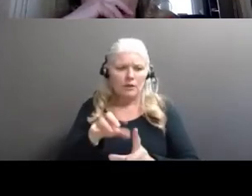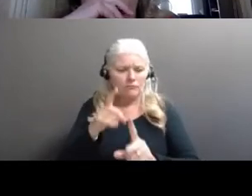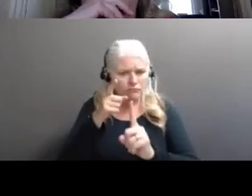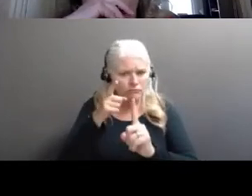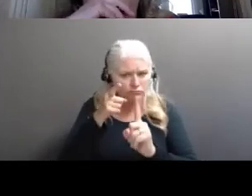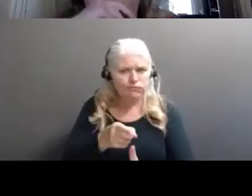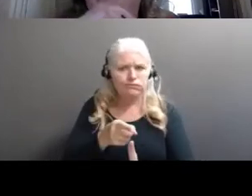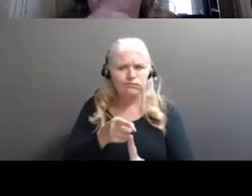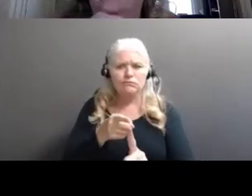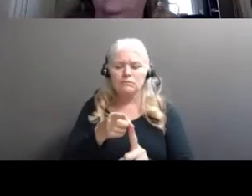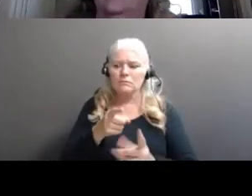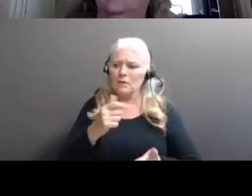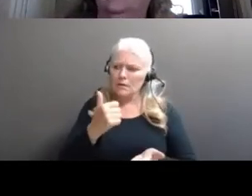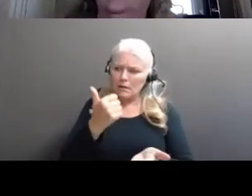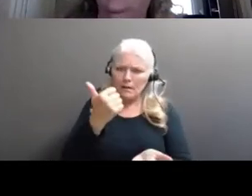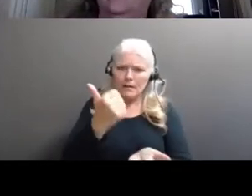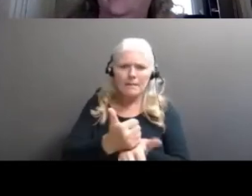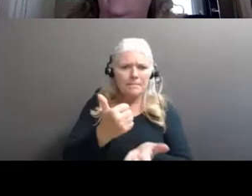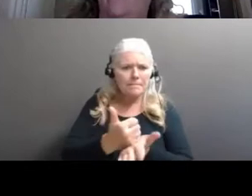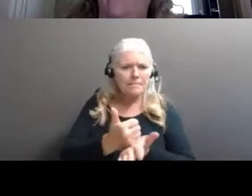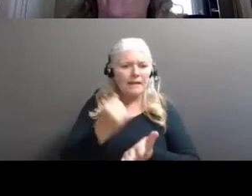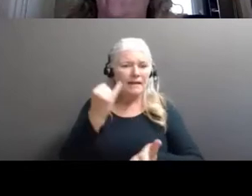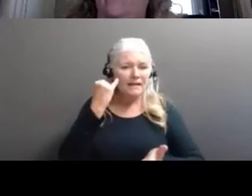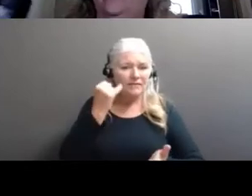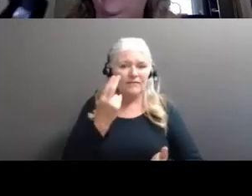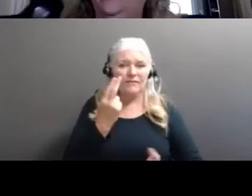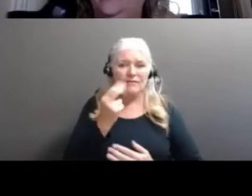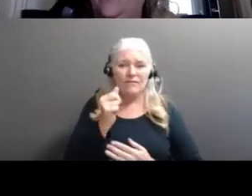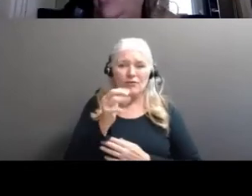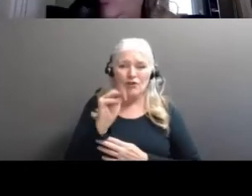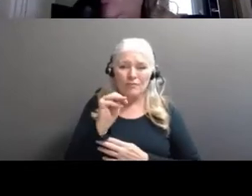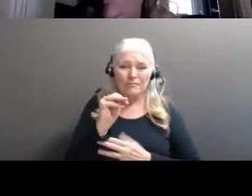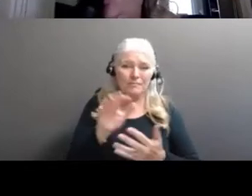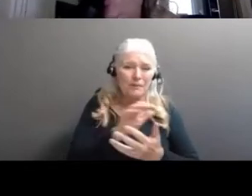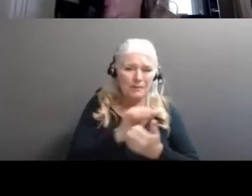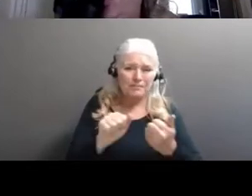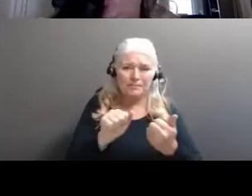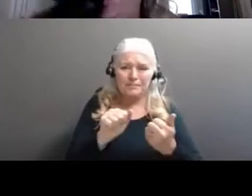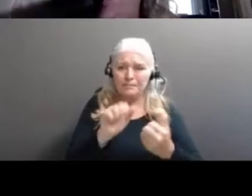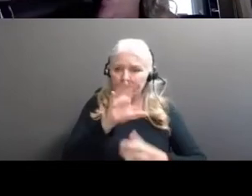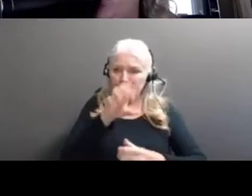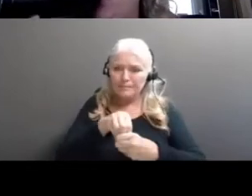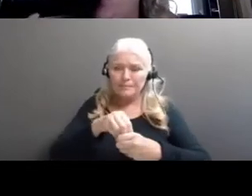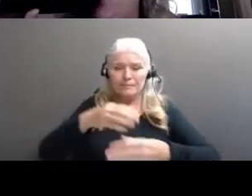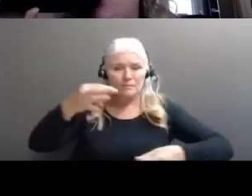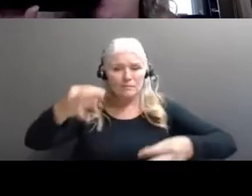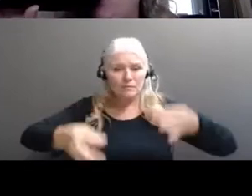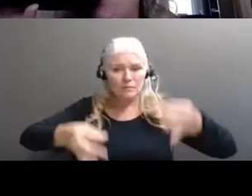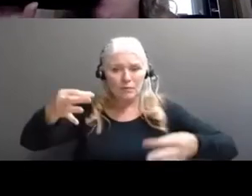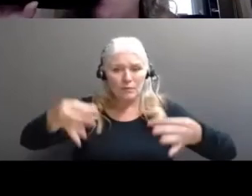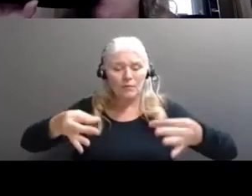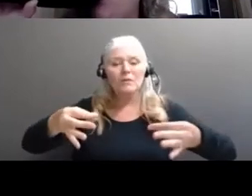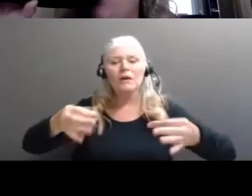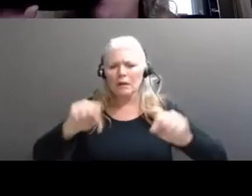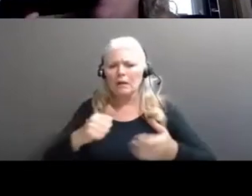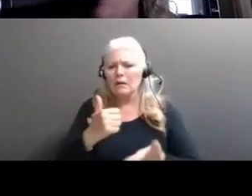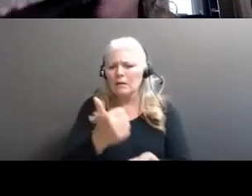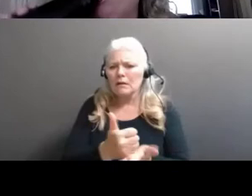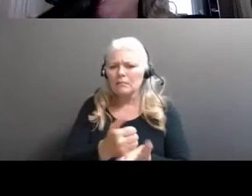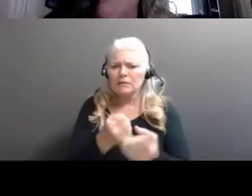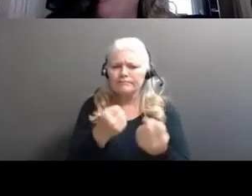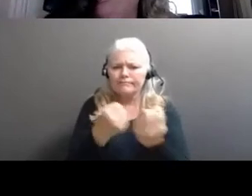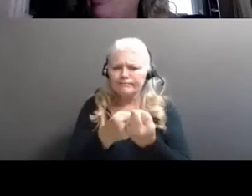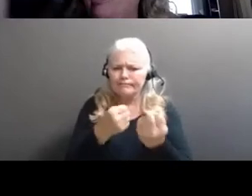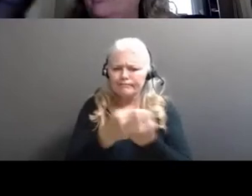to dealing with those harms when they do come to the attention of the criminal justice system. But maybe this is a bit of a prelude to talking